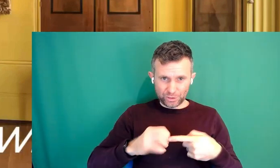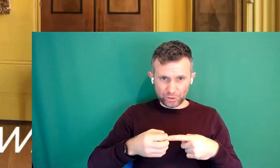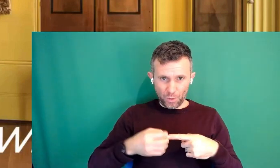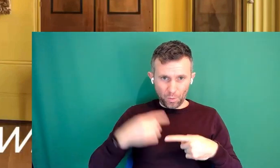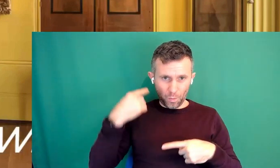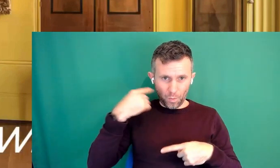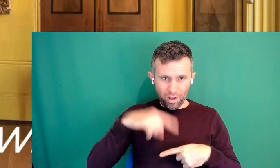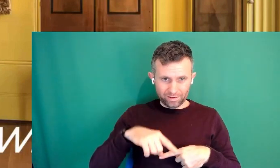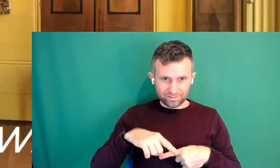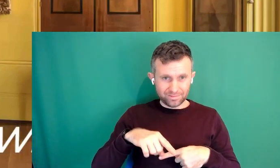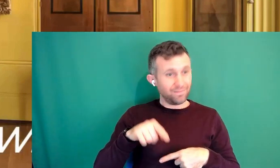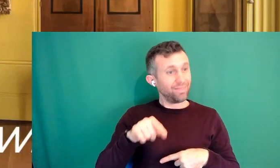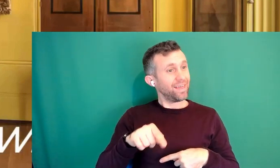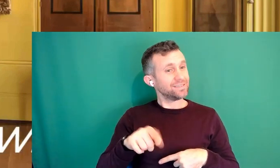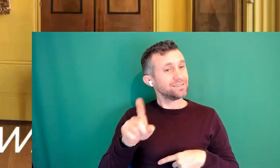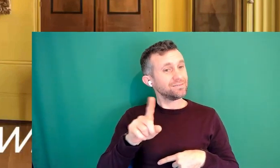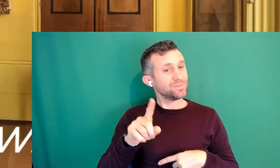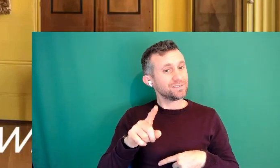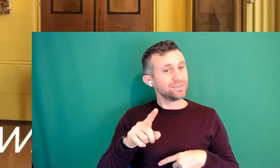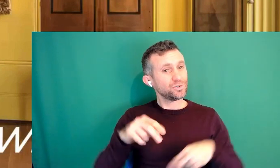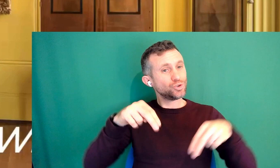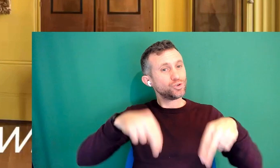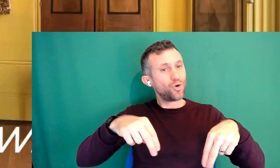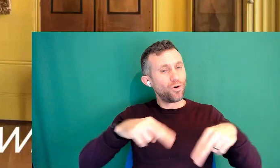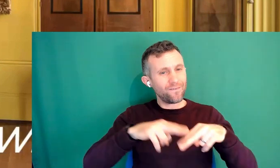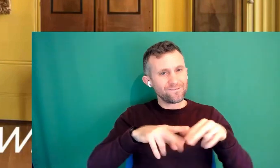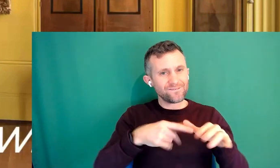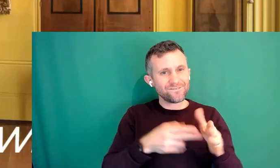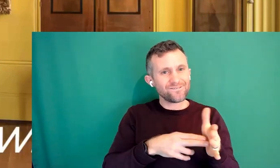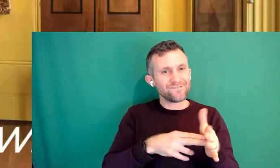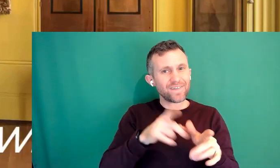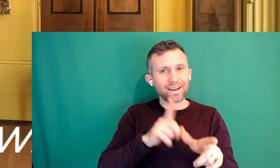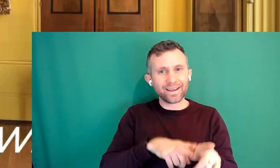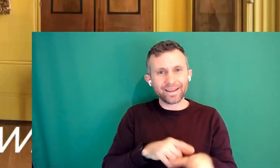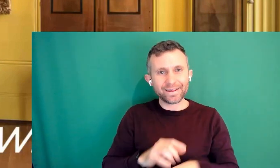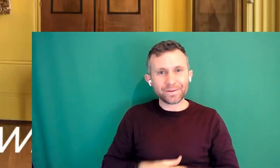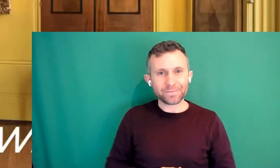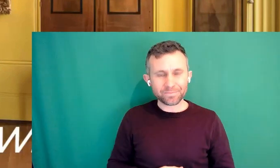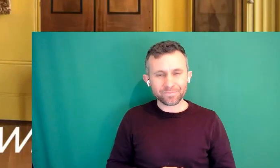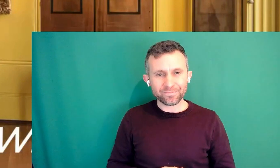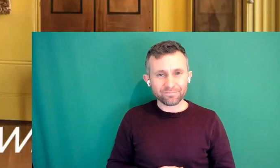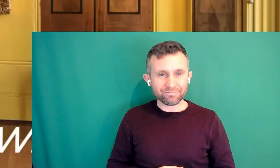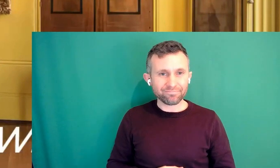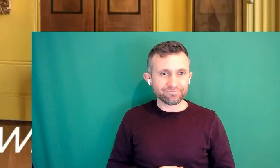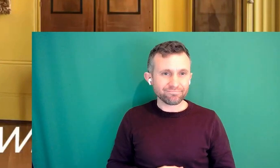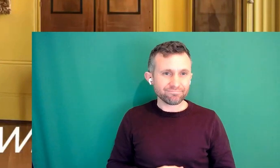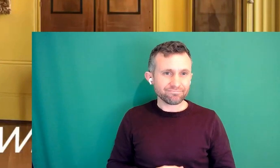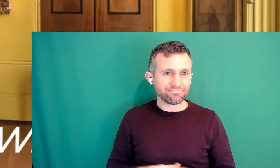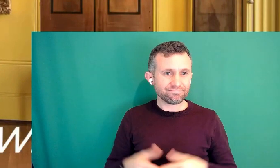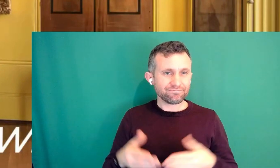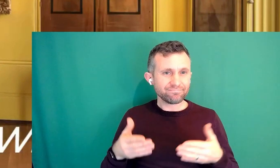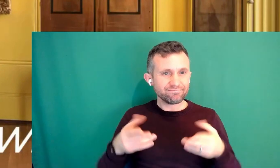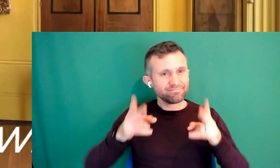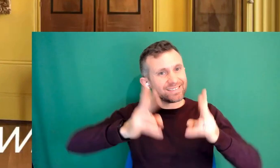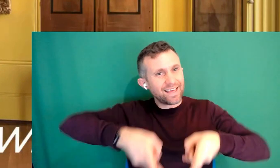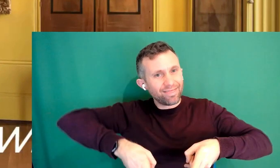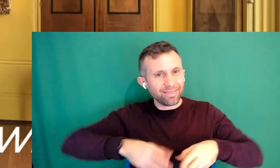could relax after dinner. They would literally withdraw to these rooms for an evening's